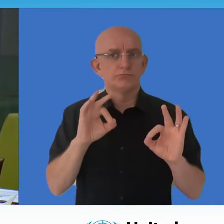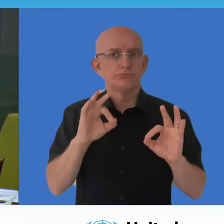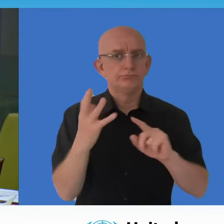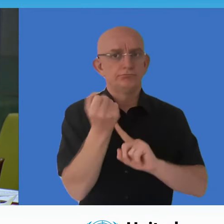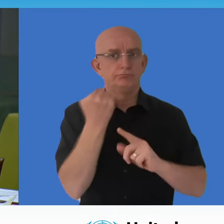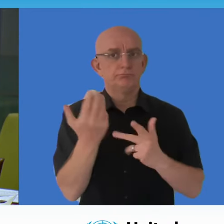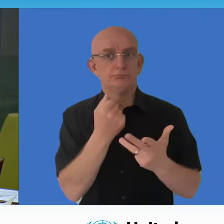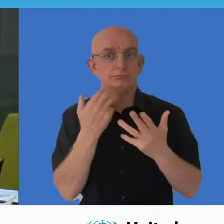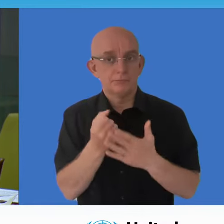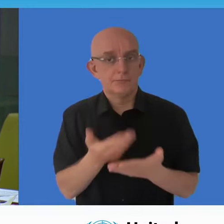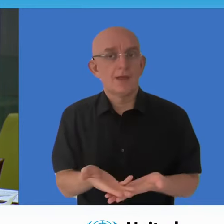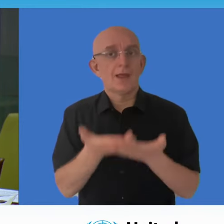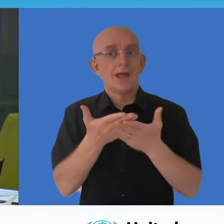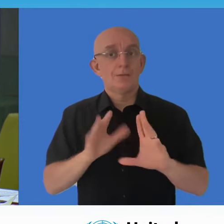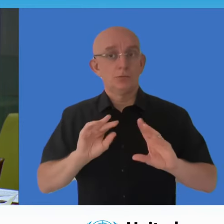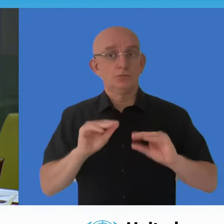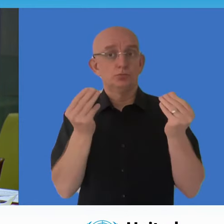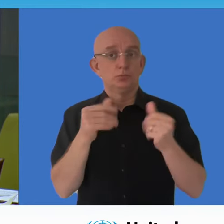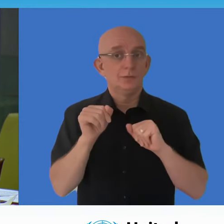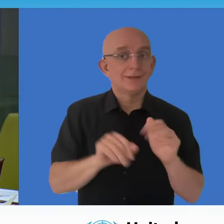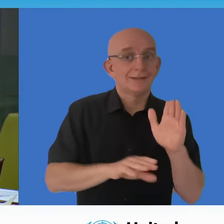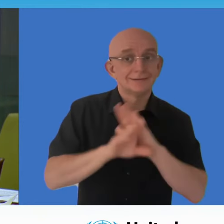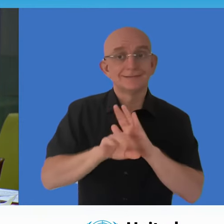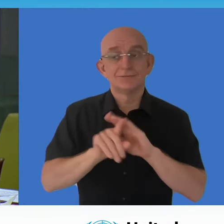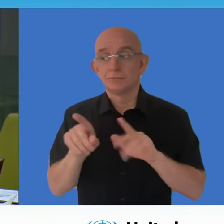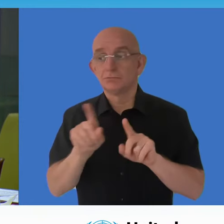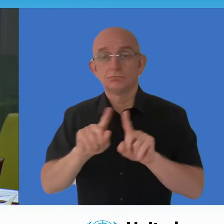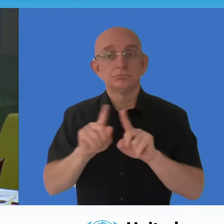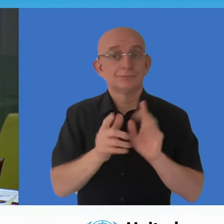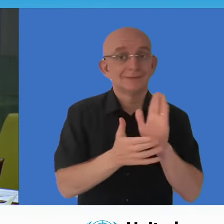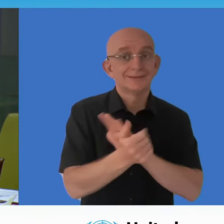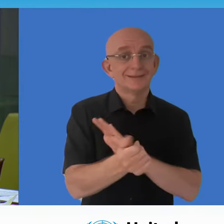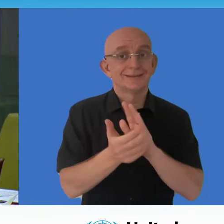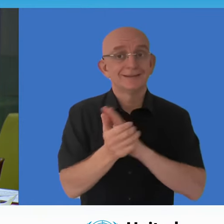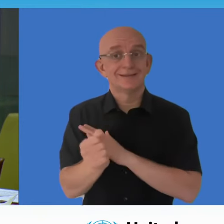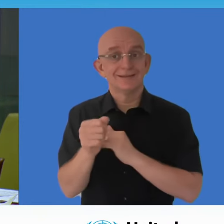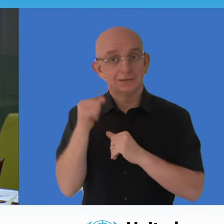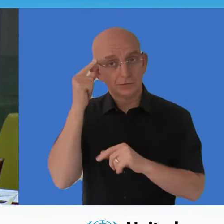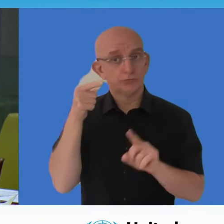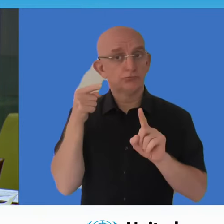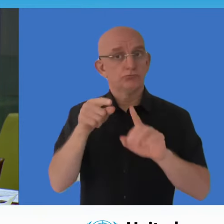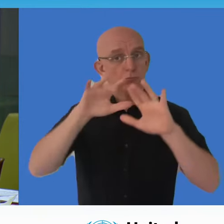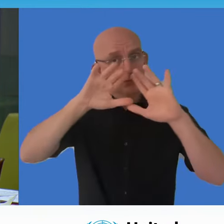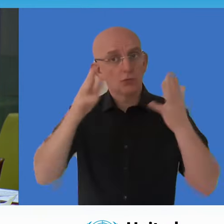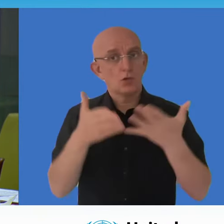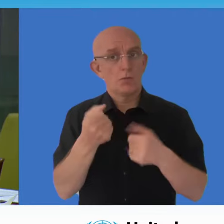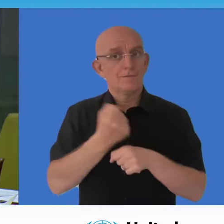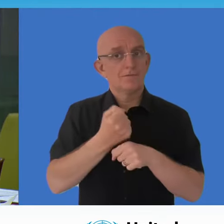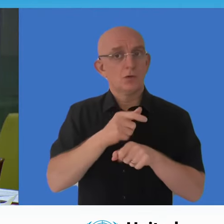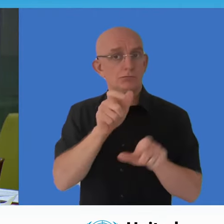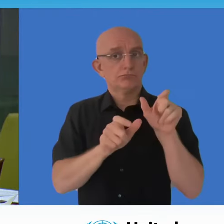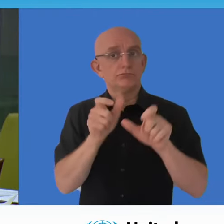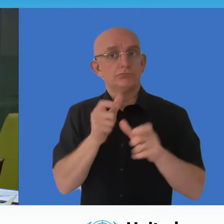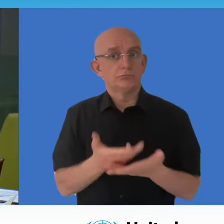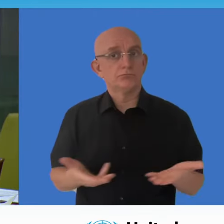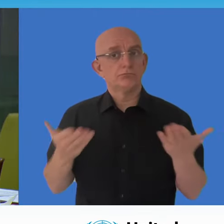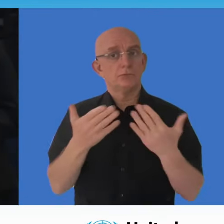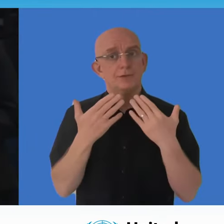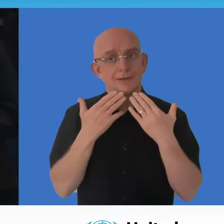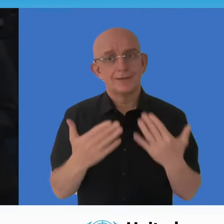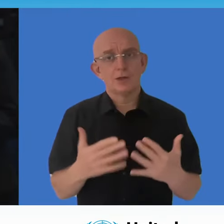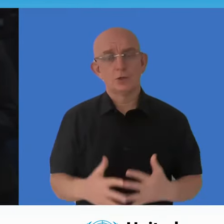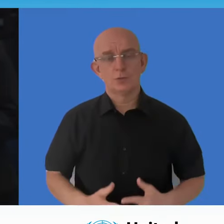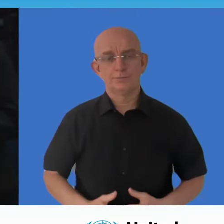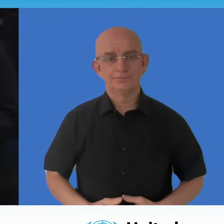skills for the global workforce that we're working on. Thank you so much for your insightful response.